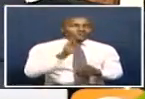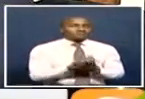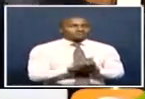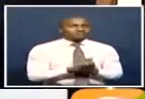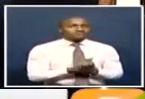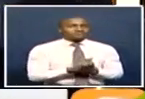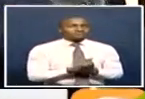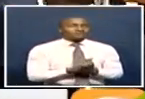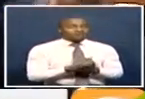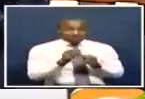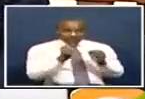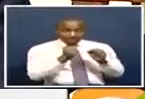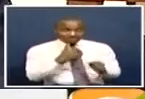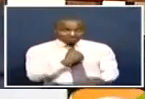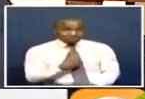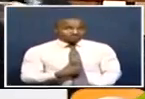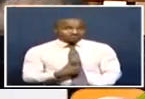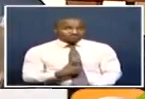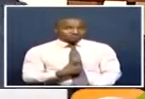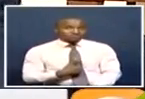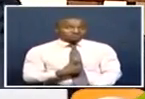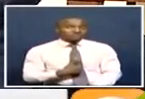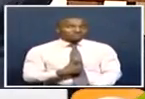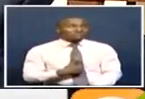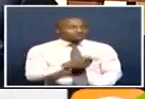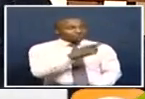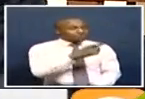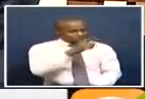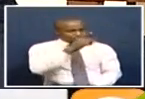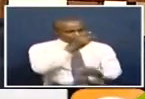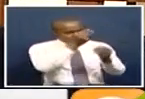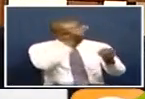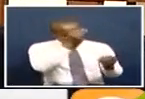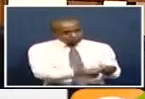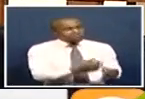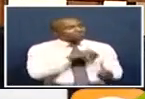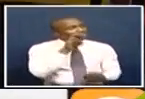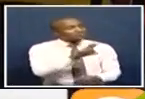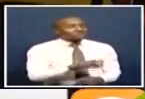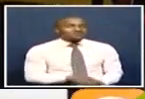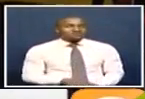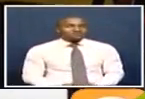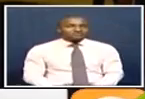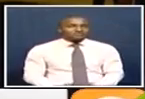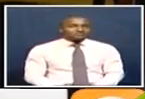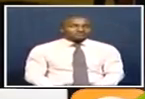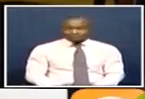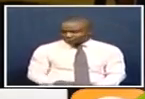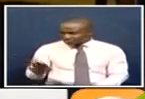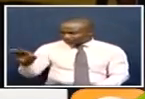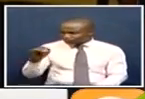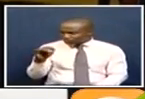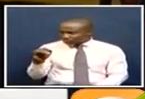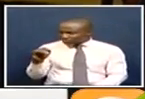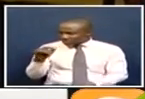you took if it, you fight me, yes, I will see you going down. Mm. And you took the word literally from the Bible when he